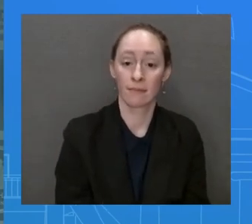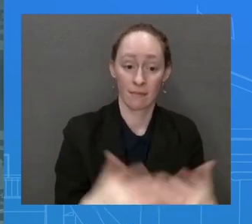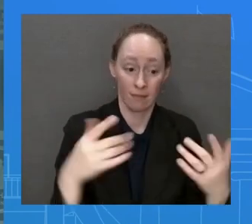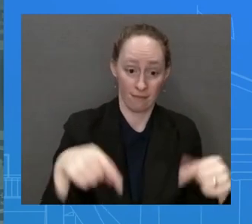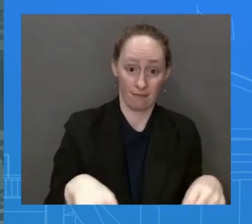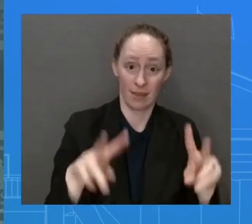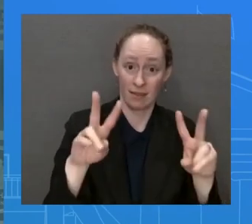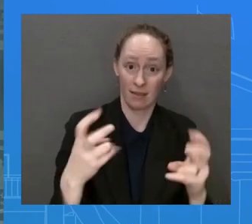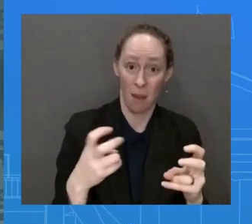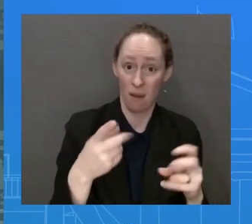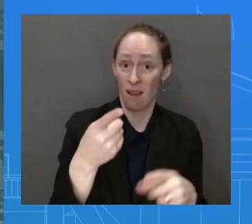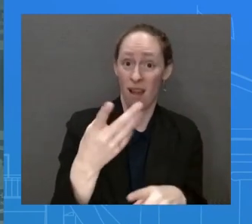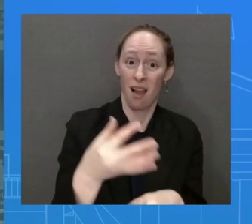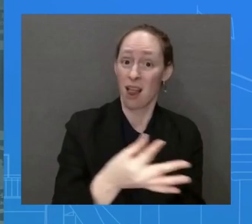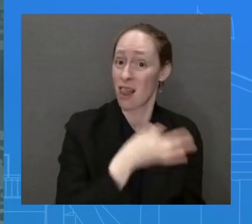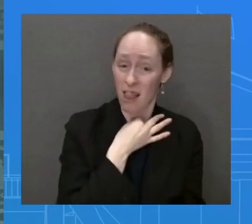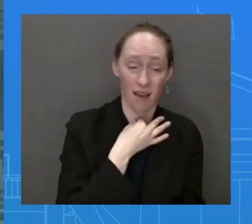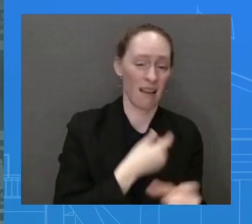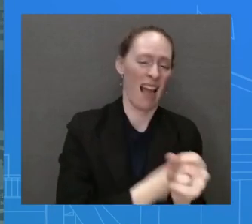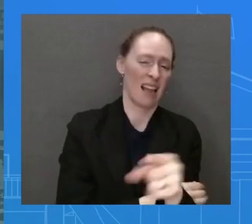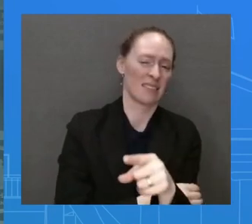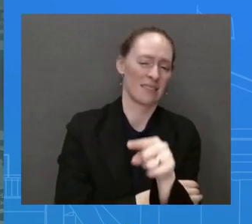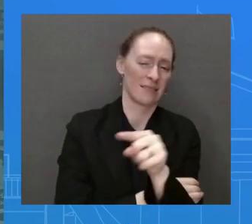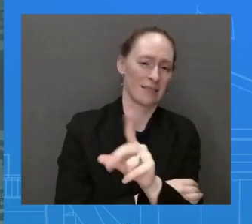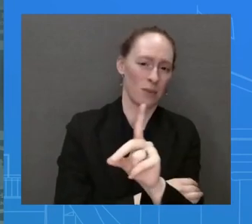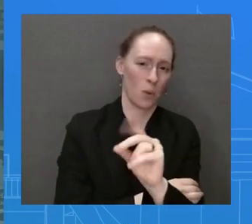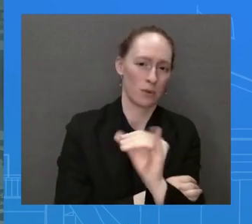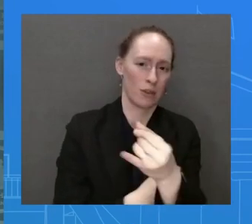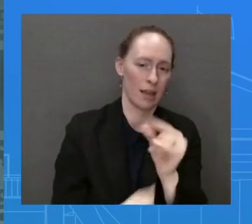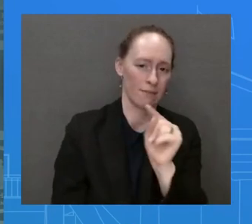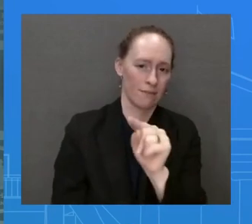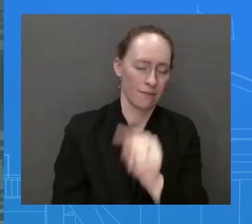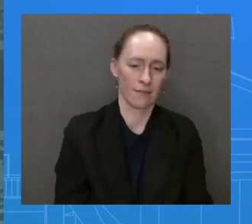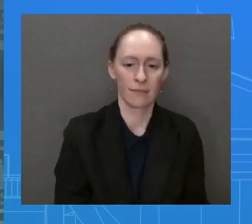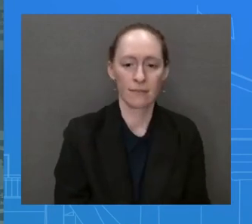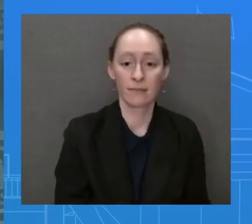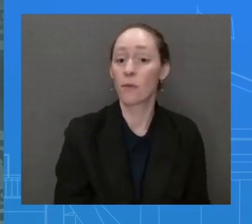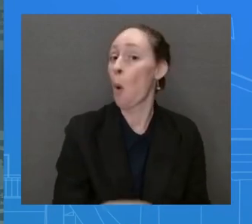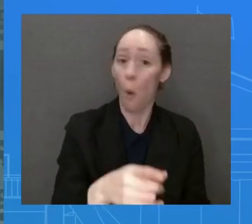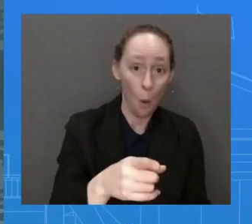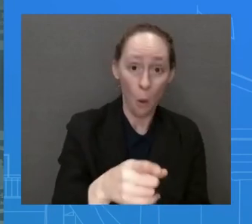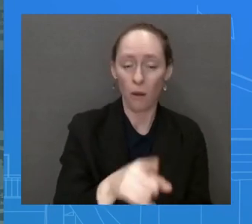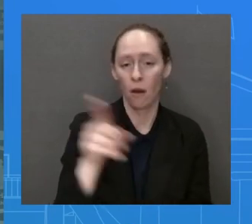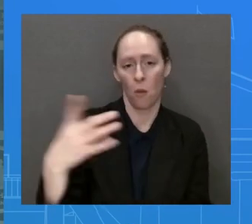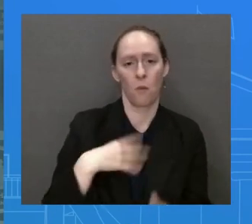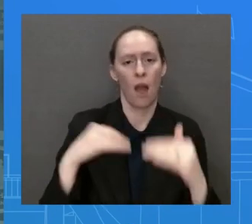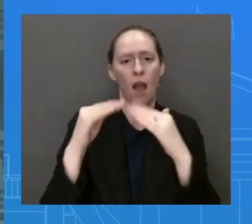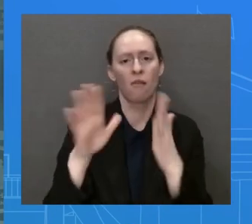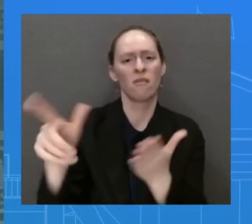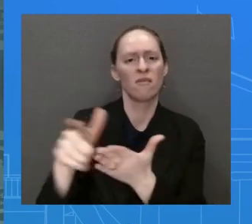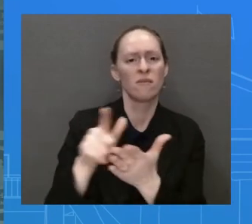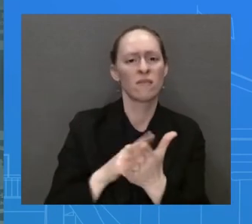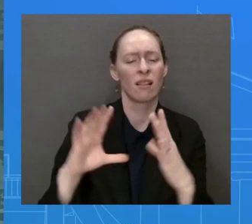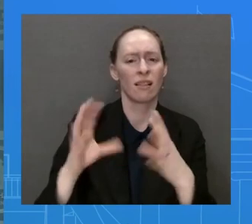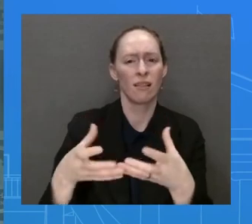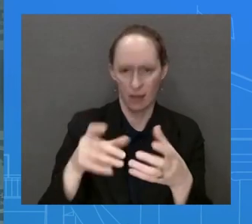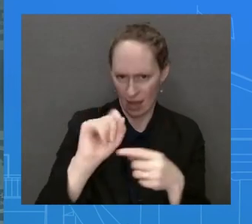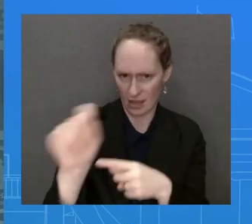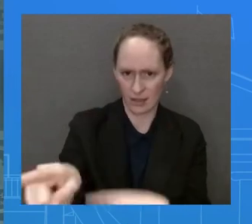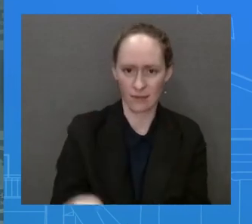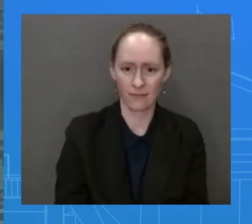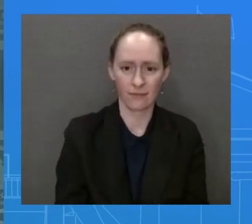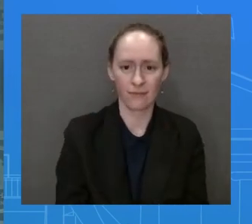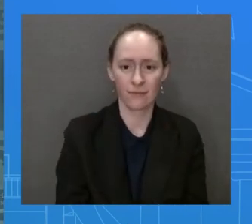or my colleagues at the White House Counsel Office. And this is, we see it as the best way to move forward. We want to respect